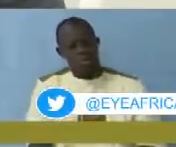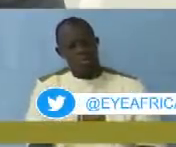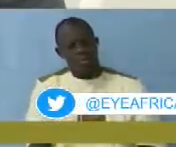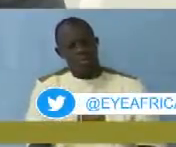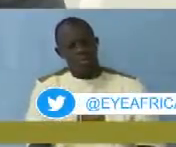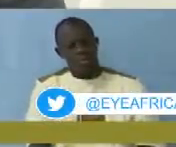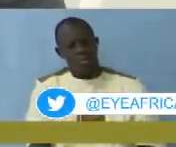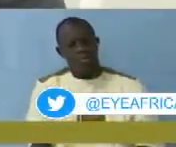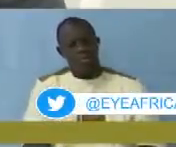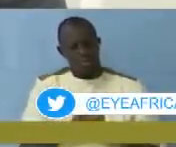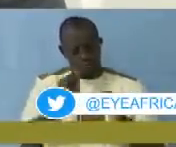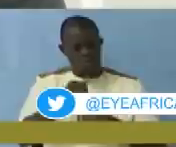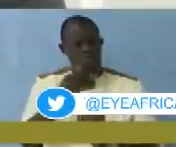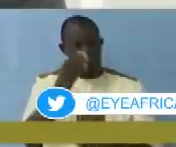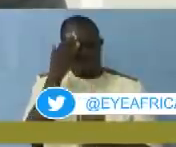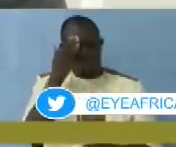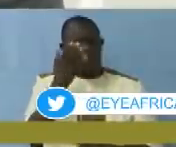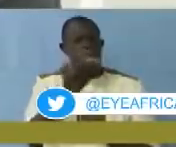I'm listening why?